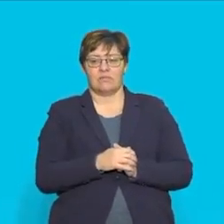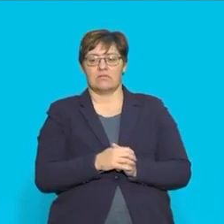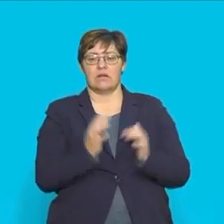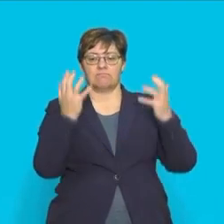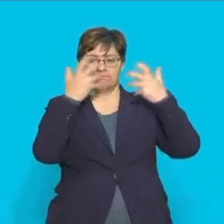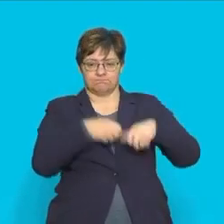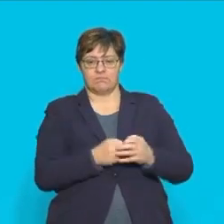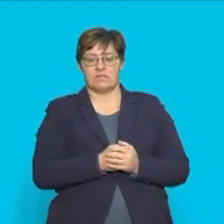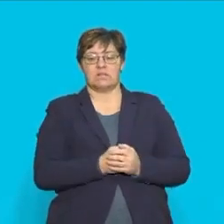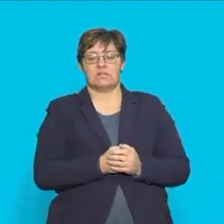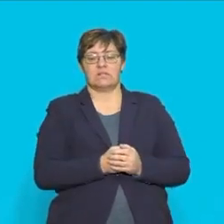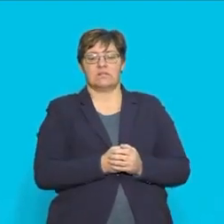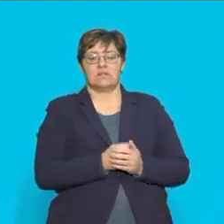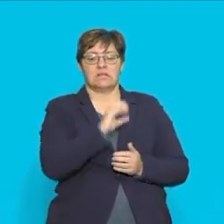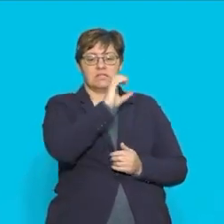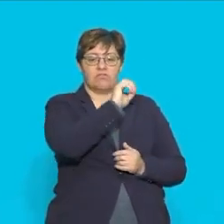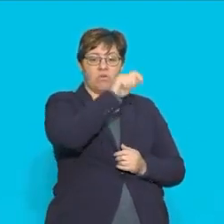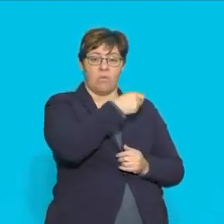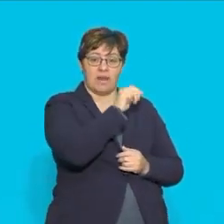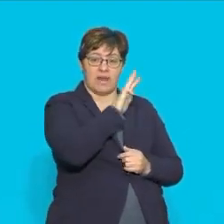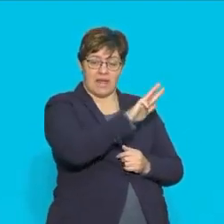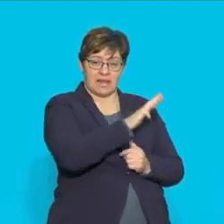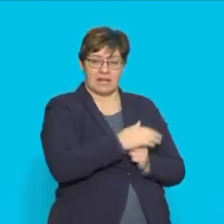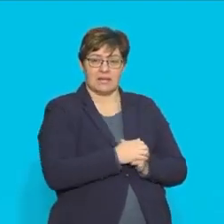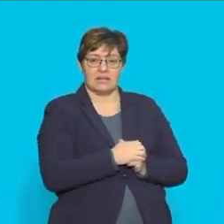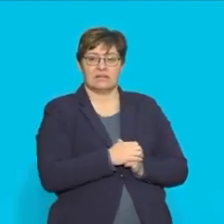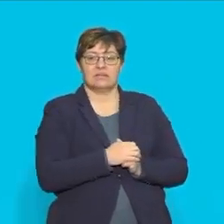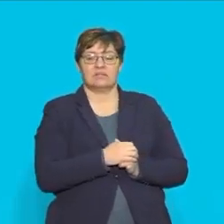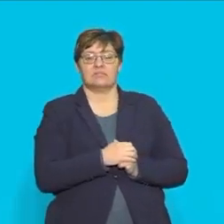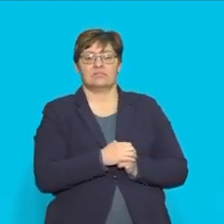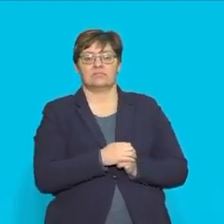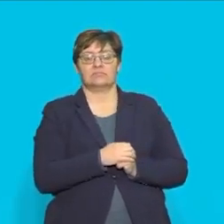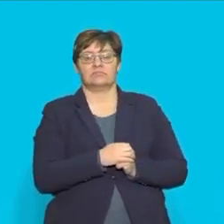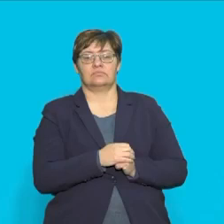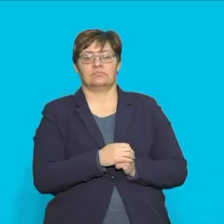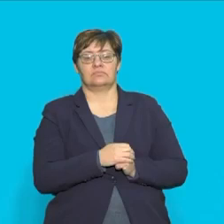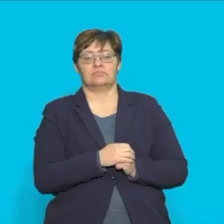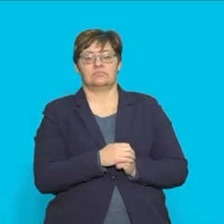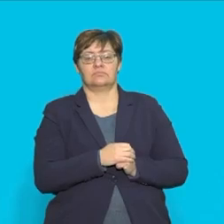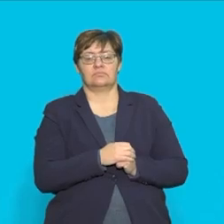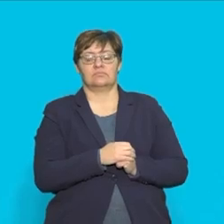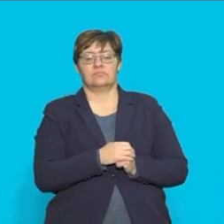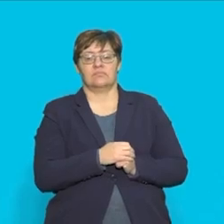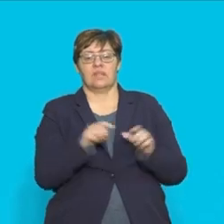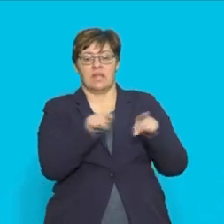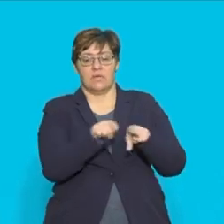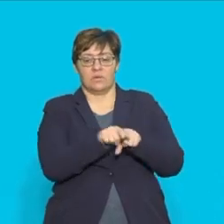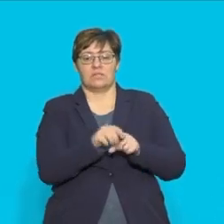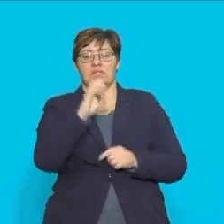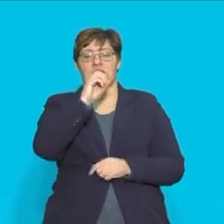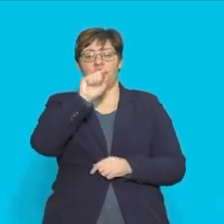put everything together. So this is 0.9. Are we together? and we put our